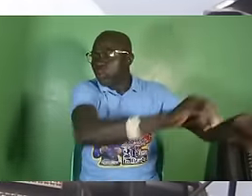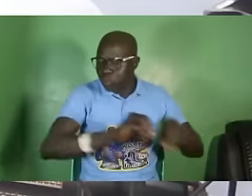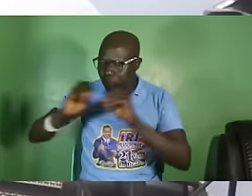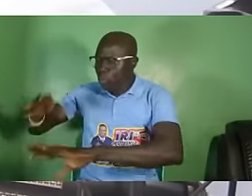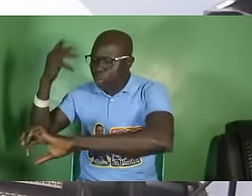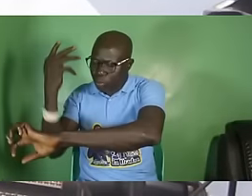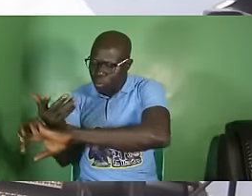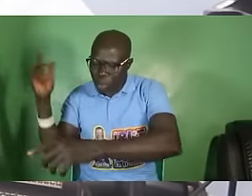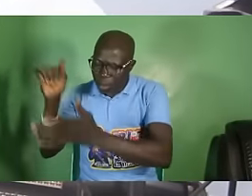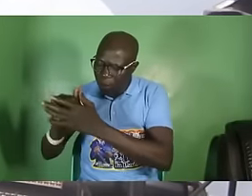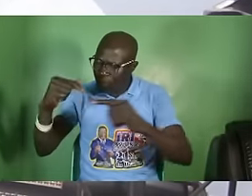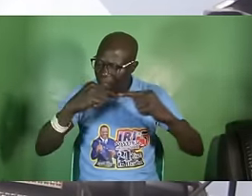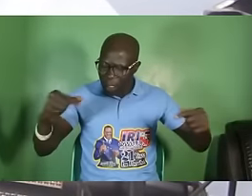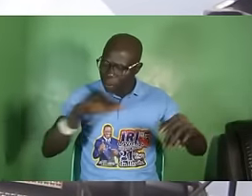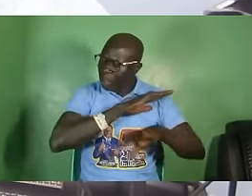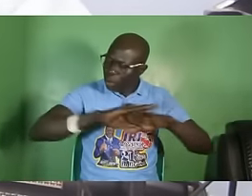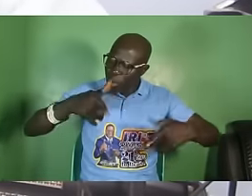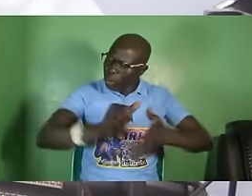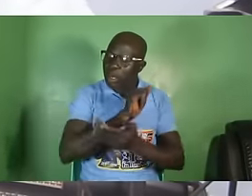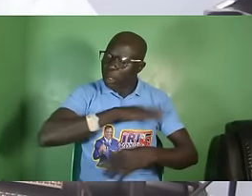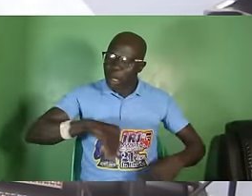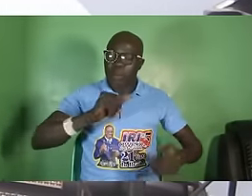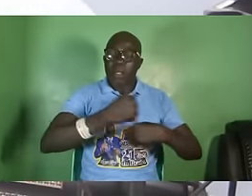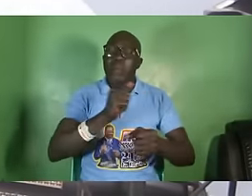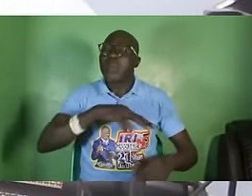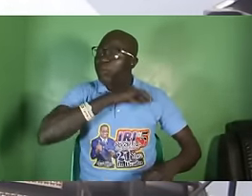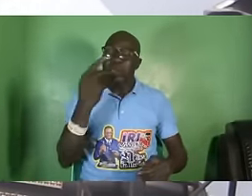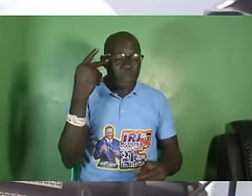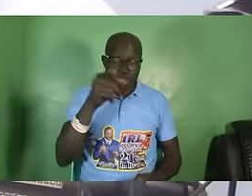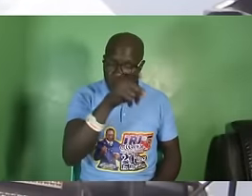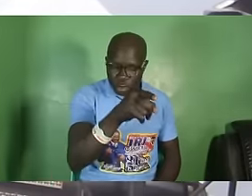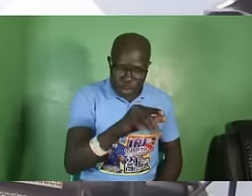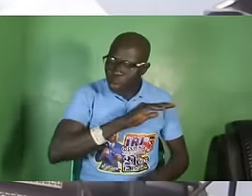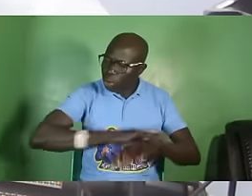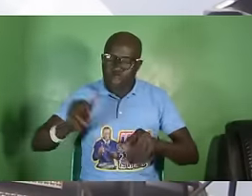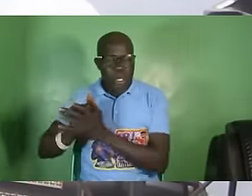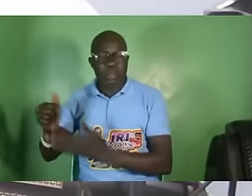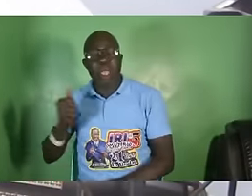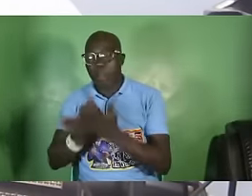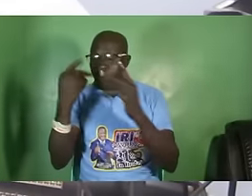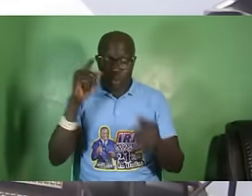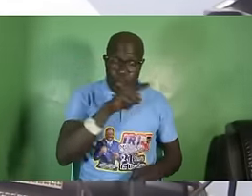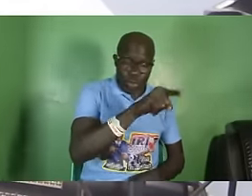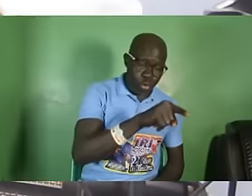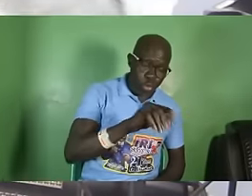will be put in the prison of the enemy. Yo, they're calling on you. They are not allowed to see you. Yo, they are not allowed to see you.